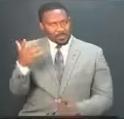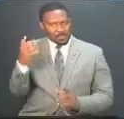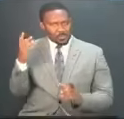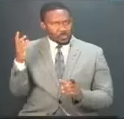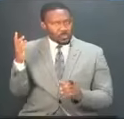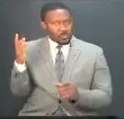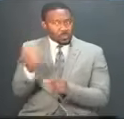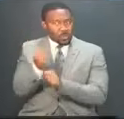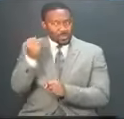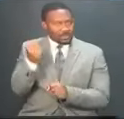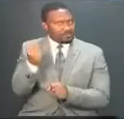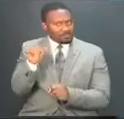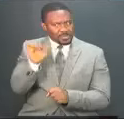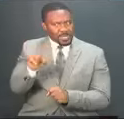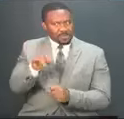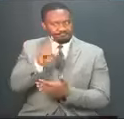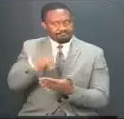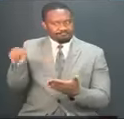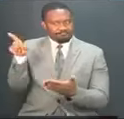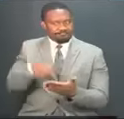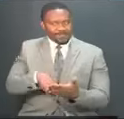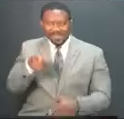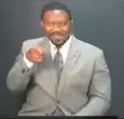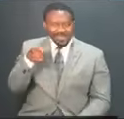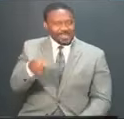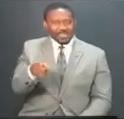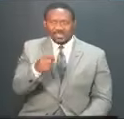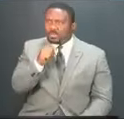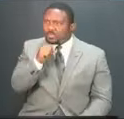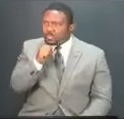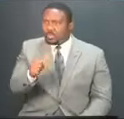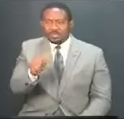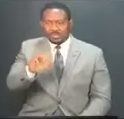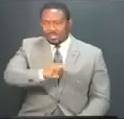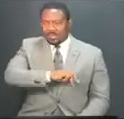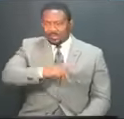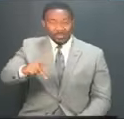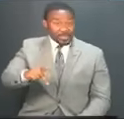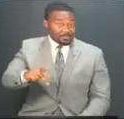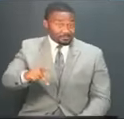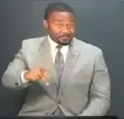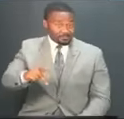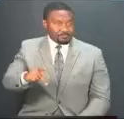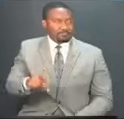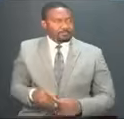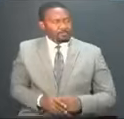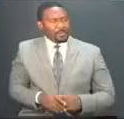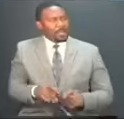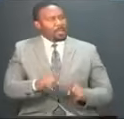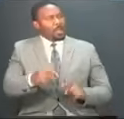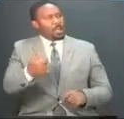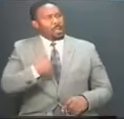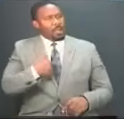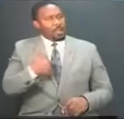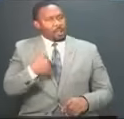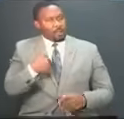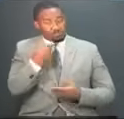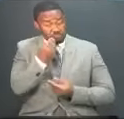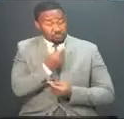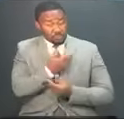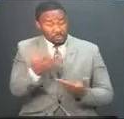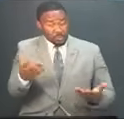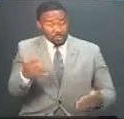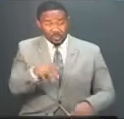invalid, and the member is no longer a member of Parliament. I, however, bring to the attention of the